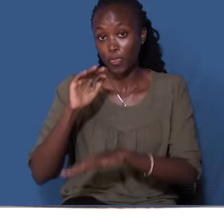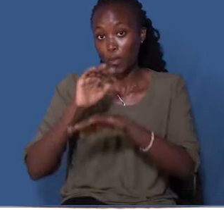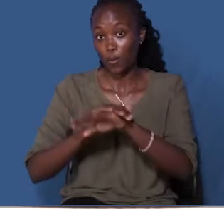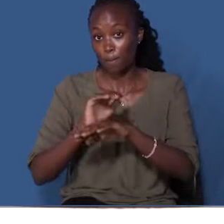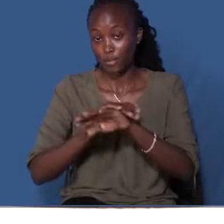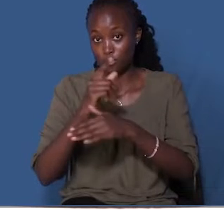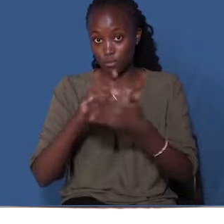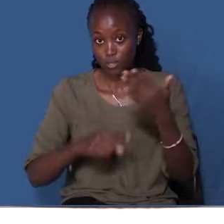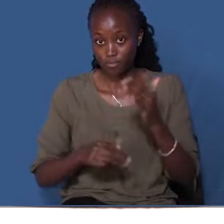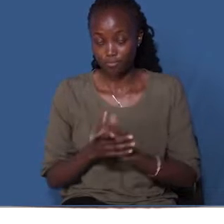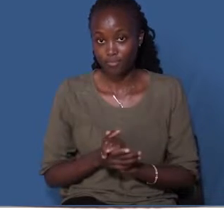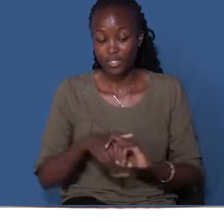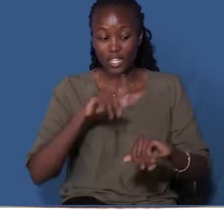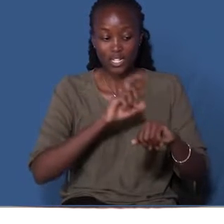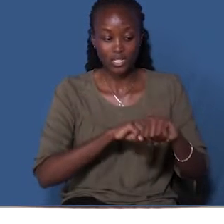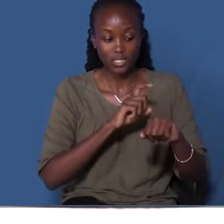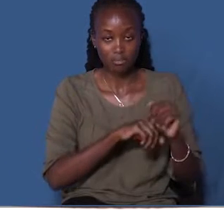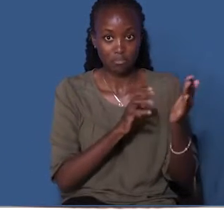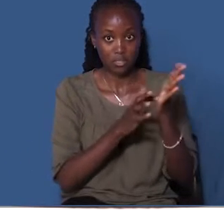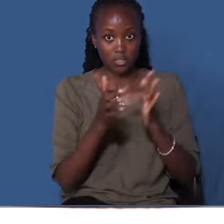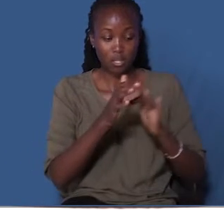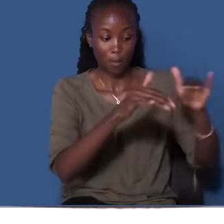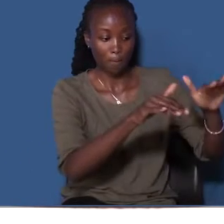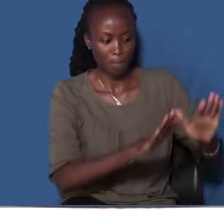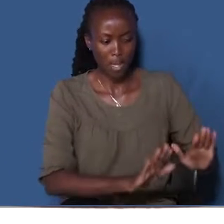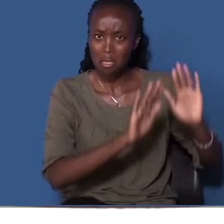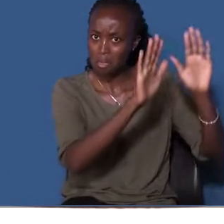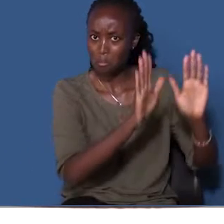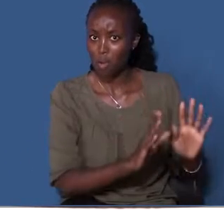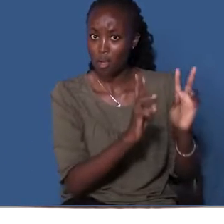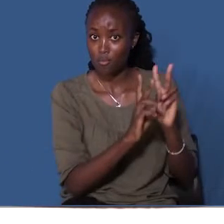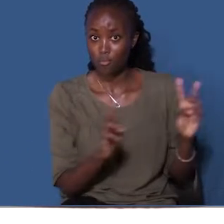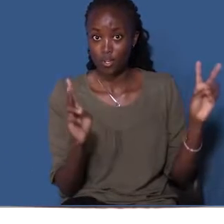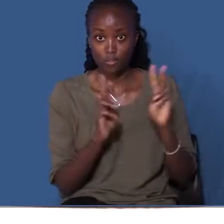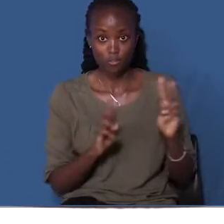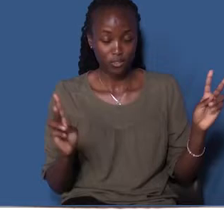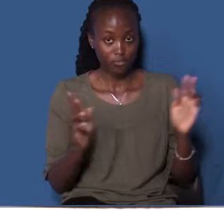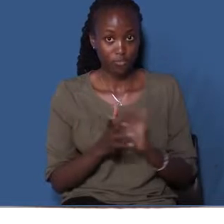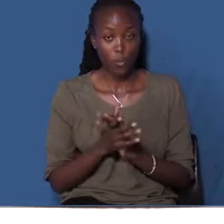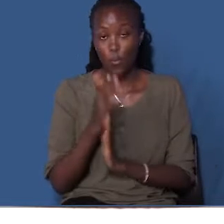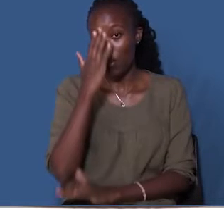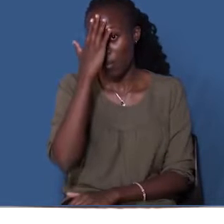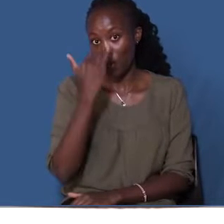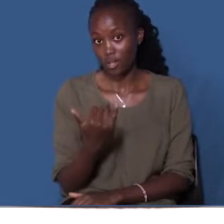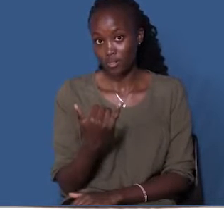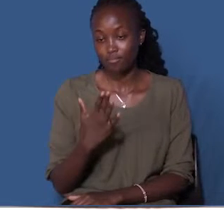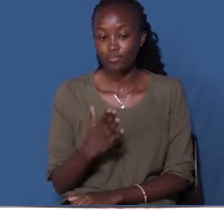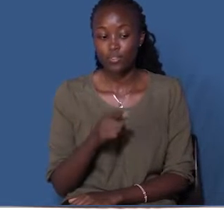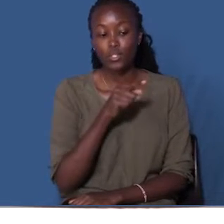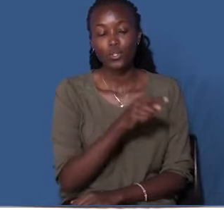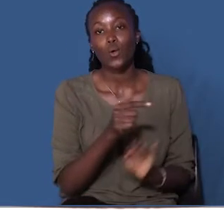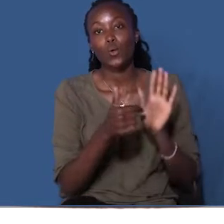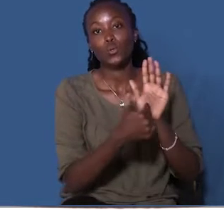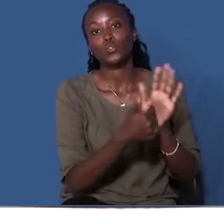Christ's burial became very significant. I want to wrap up by that. It became significant because it was an